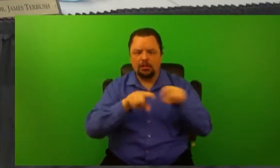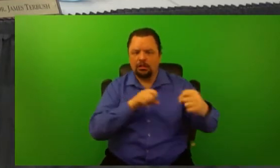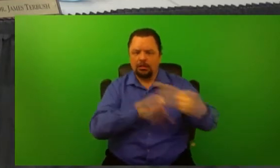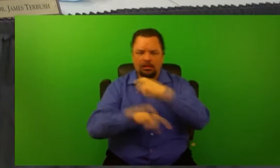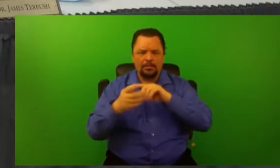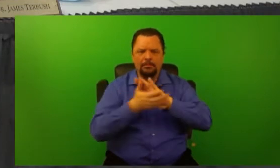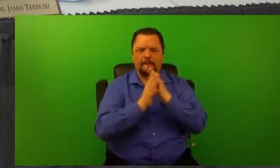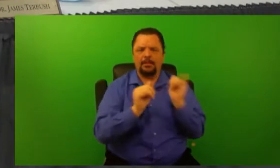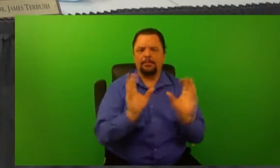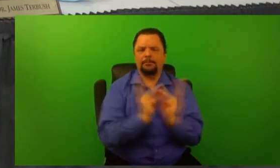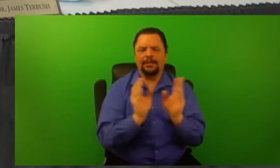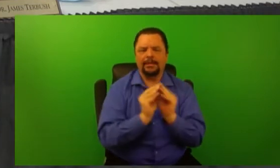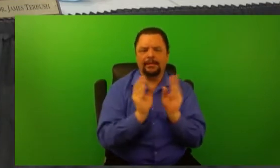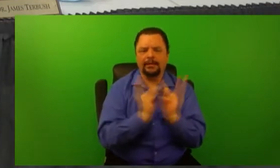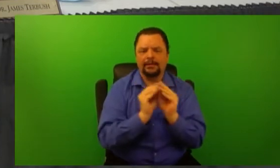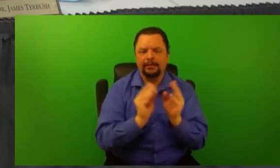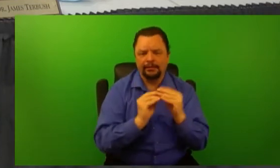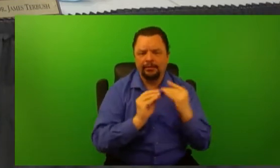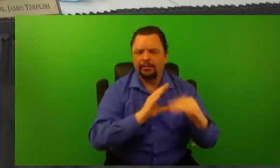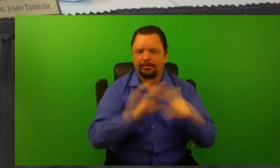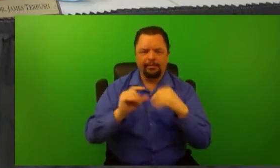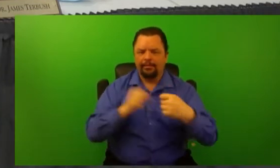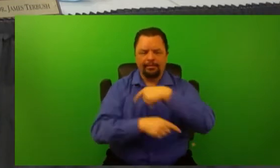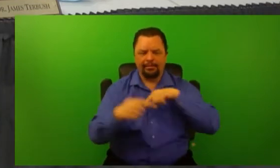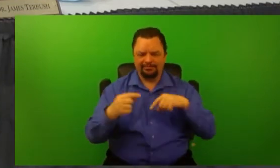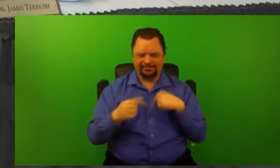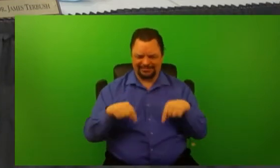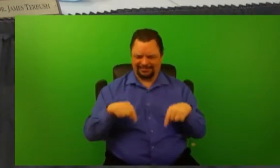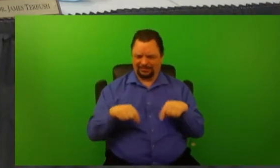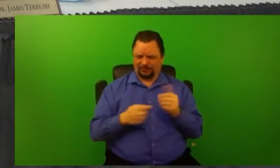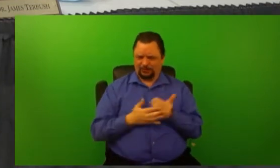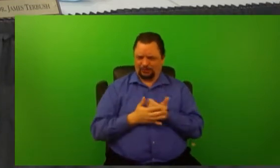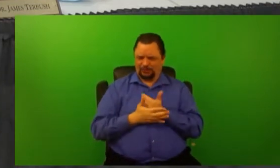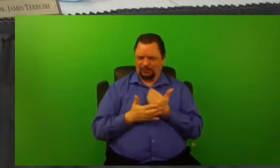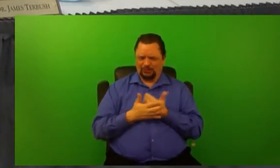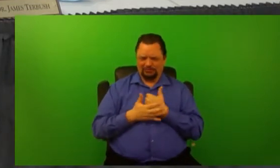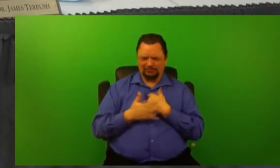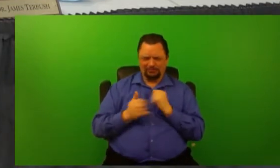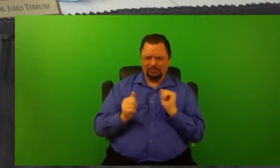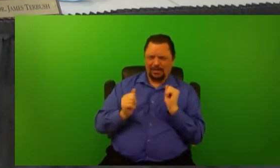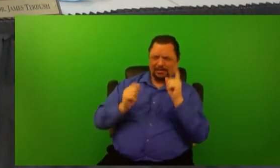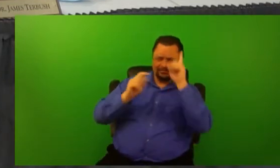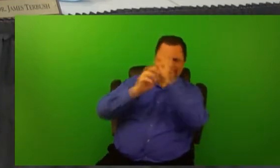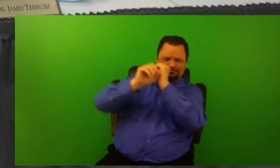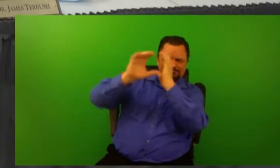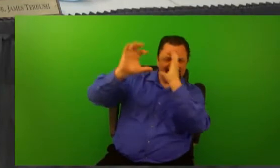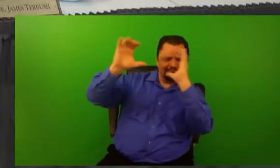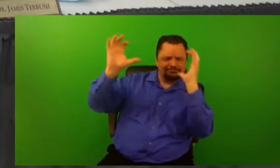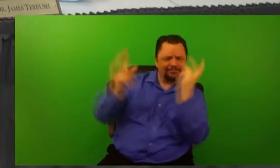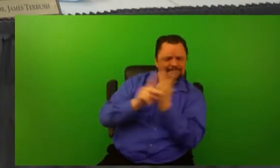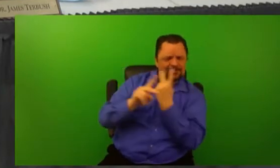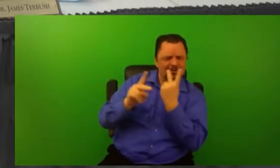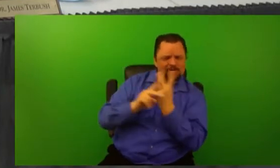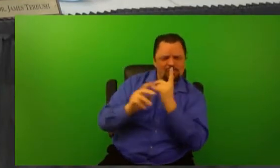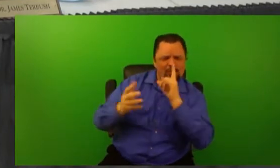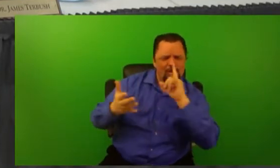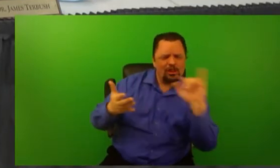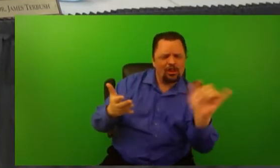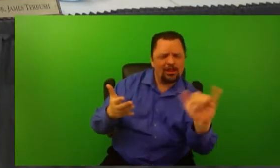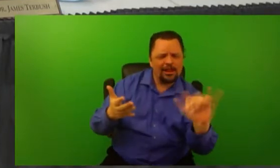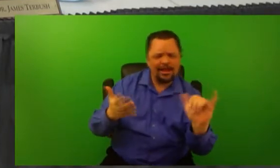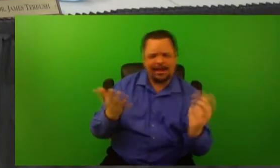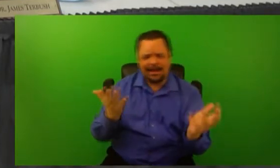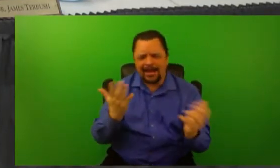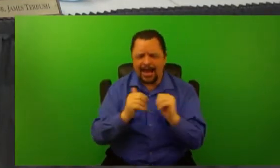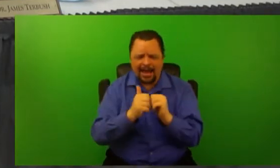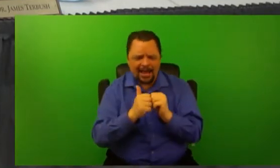But since this is new, that's just what I'm trying to work out, is how is this all going to look as we keep